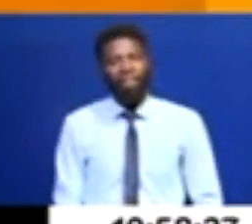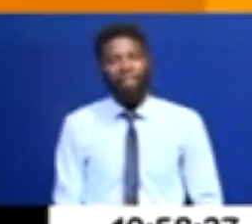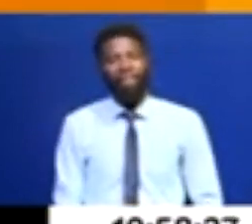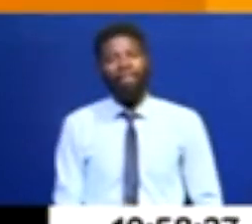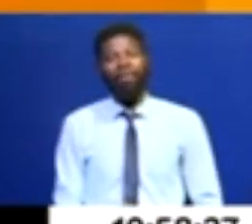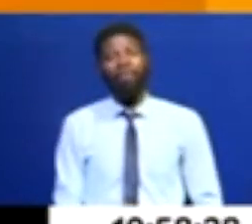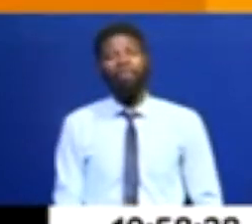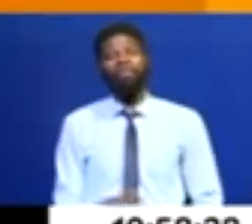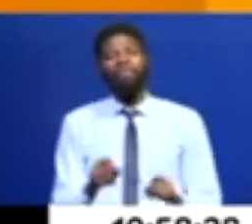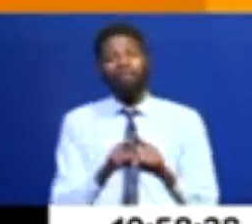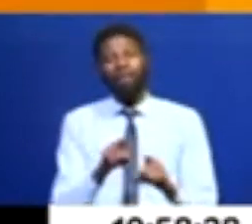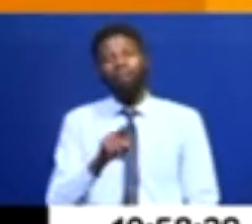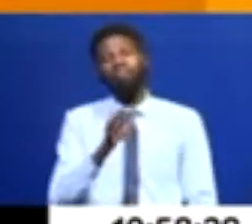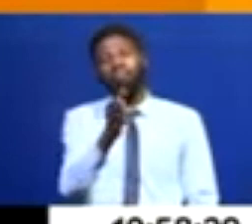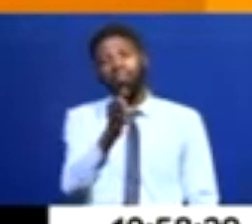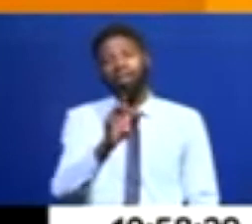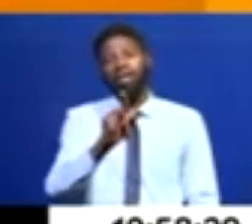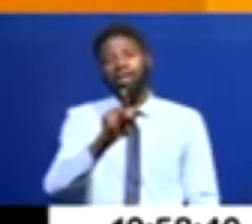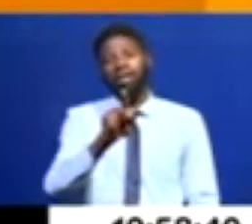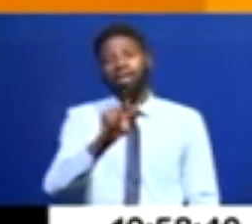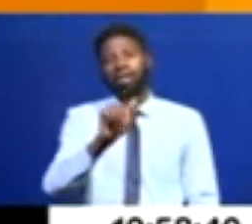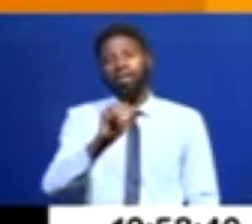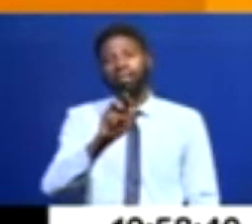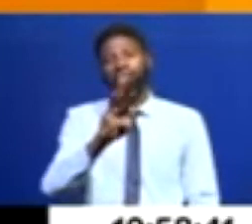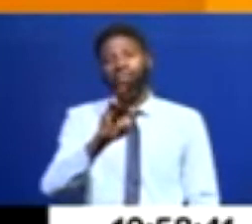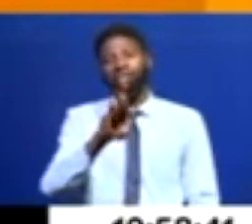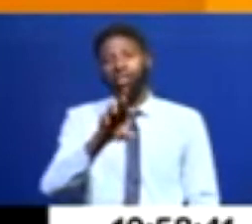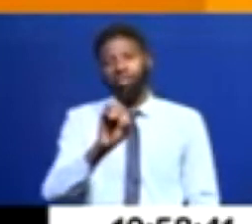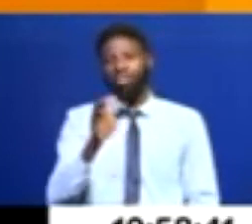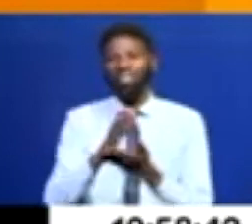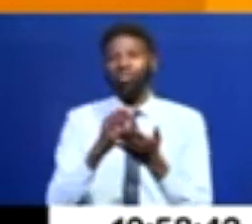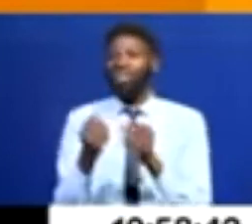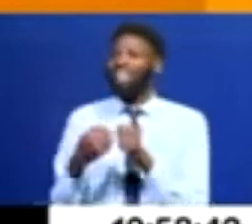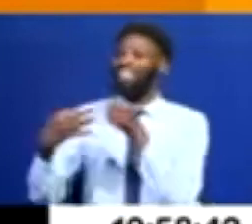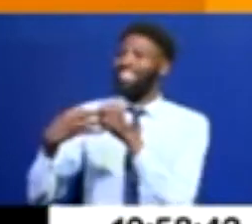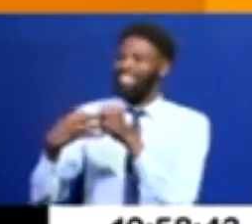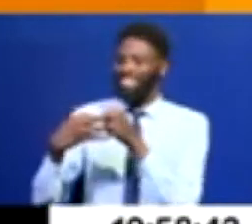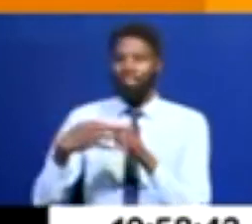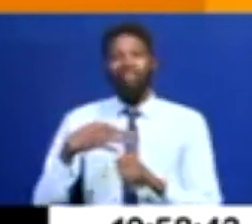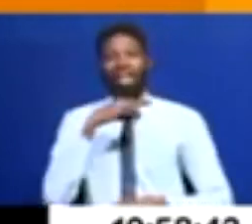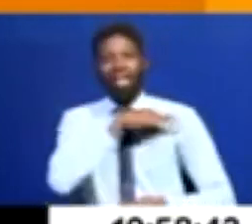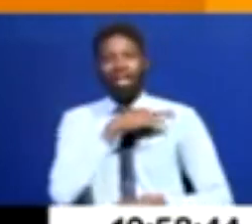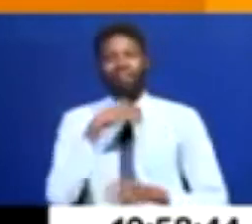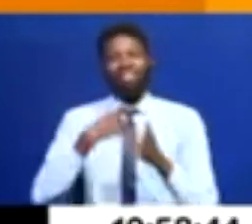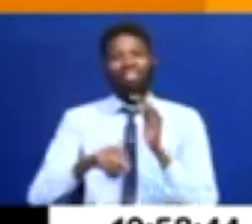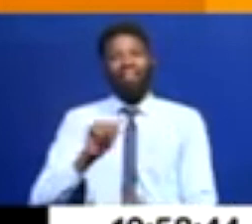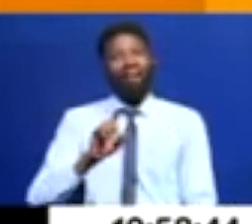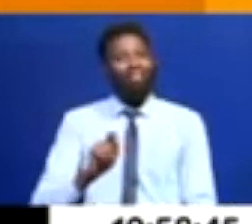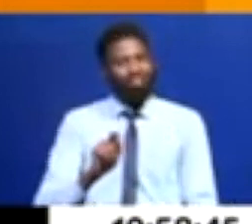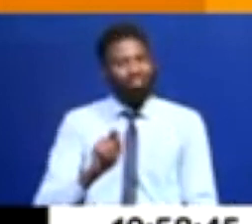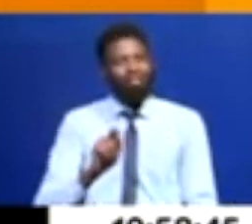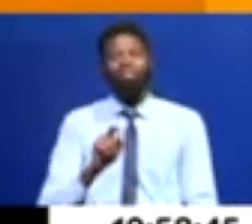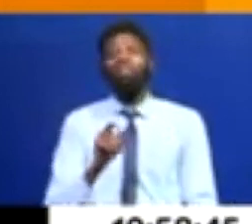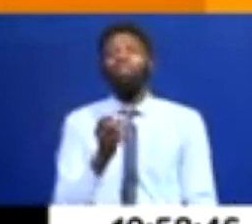And something else which I want to hear from Kamwara, and this is Section 18 of the Income Tax Act,